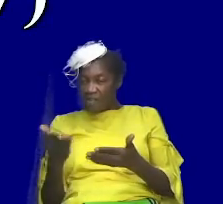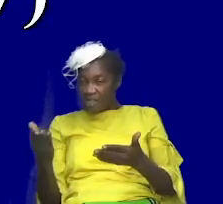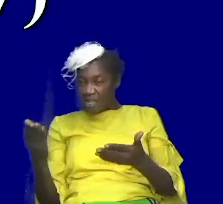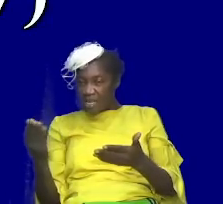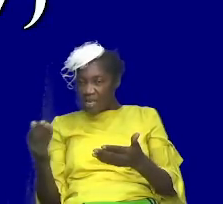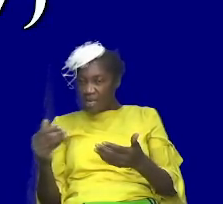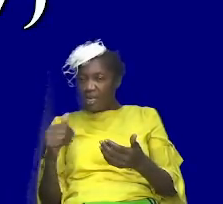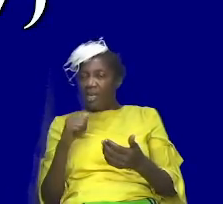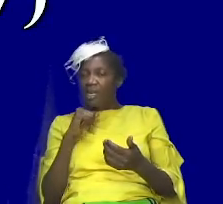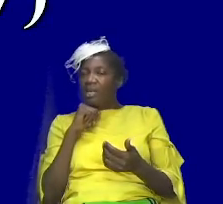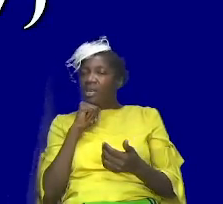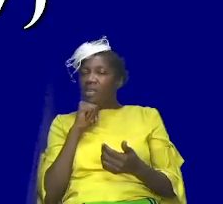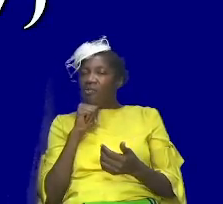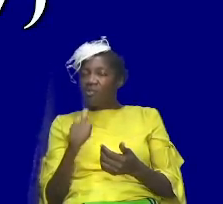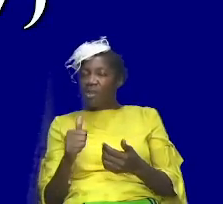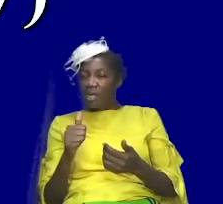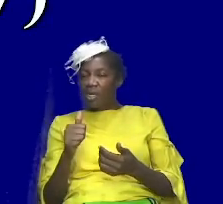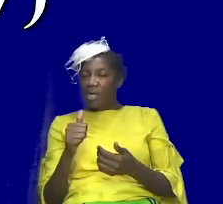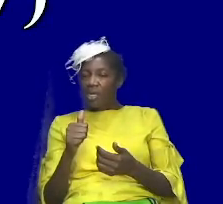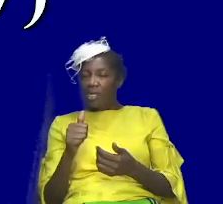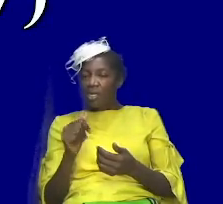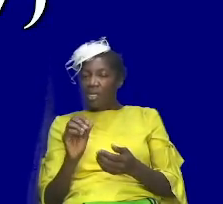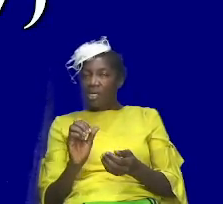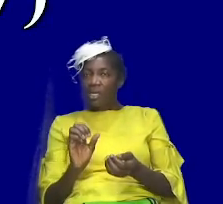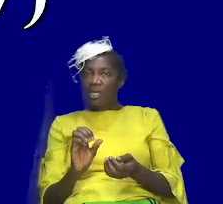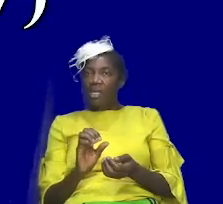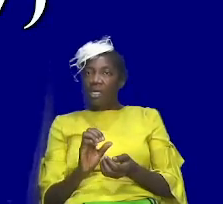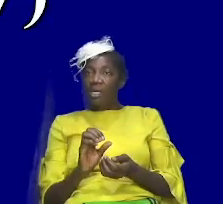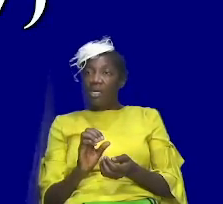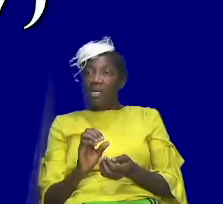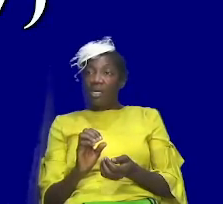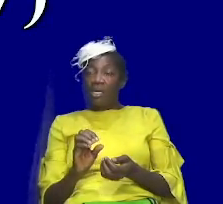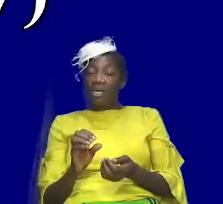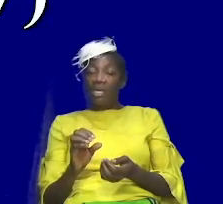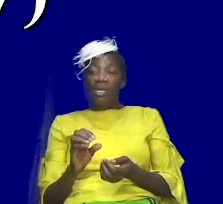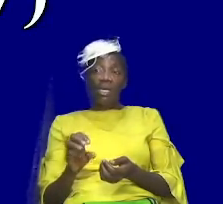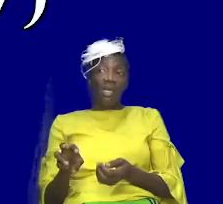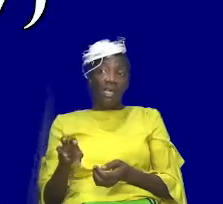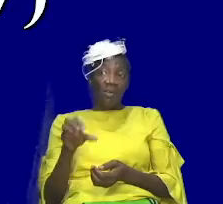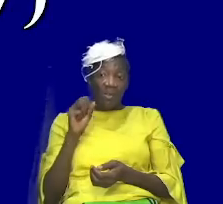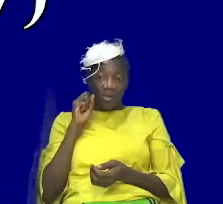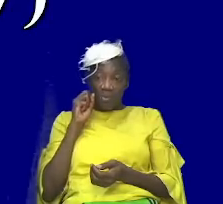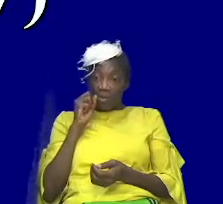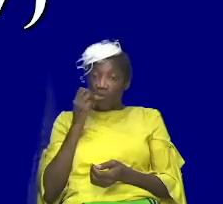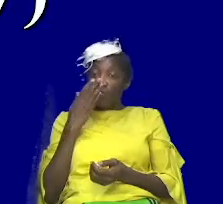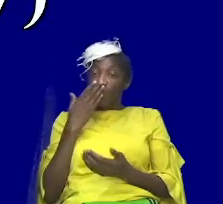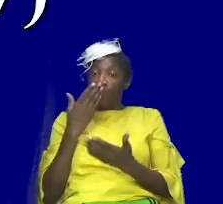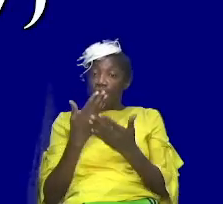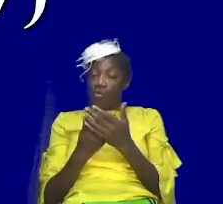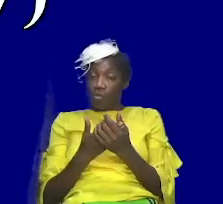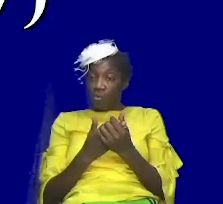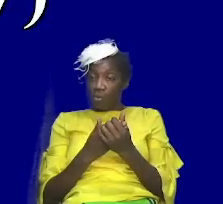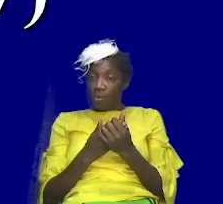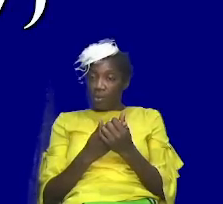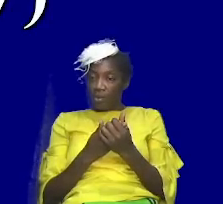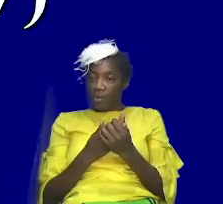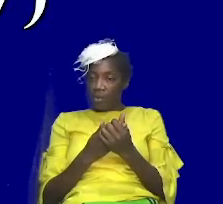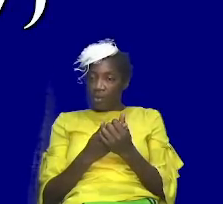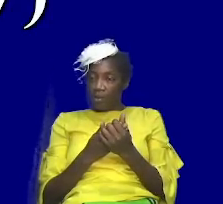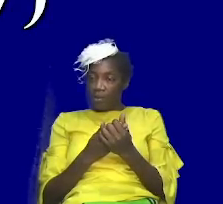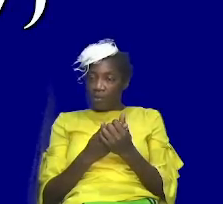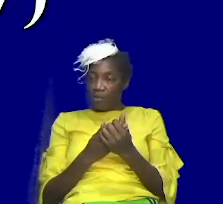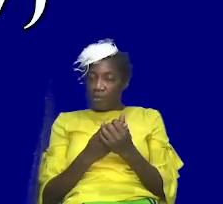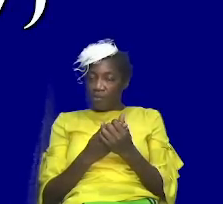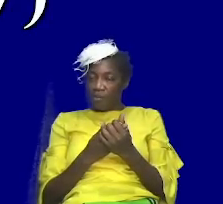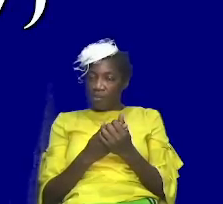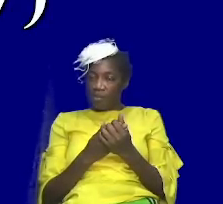genuine, or let me start first off, if it was genuine, Paul say, if any man work